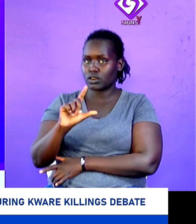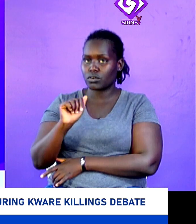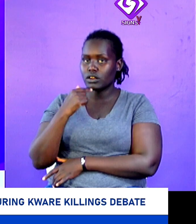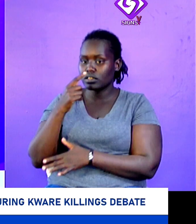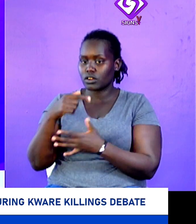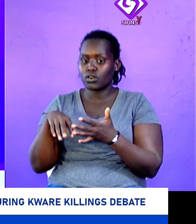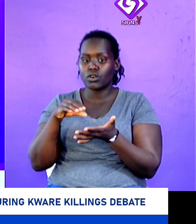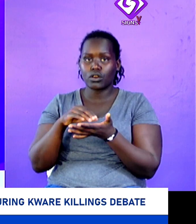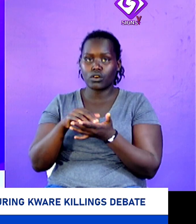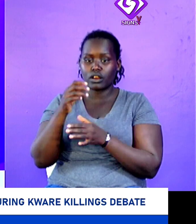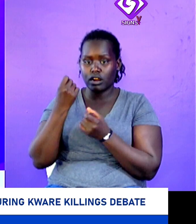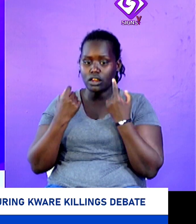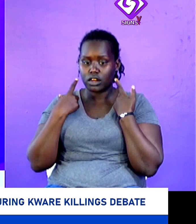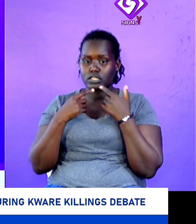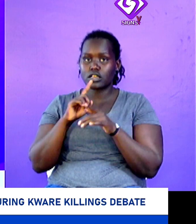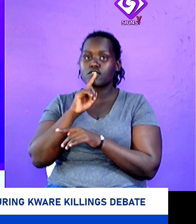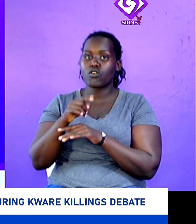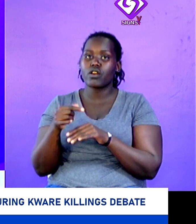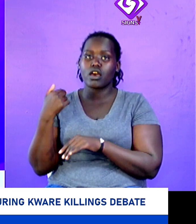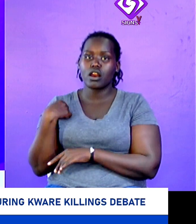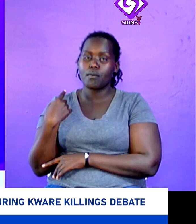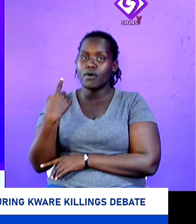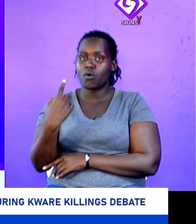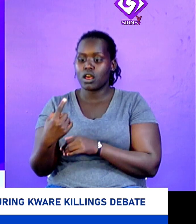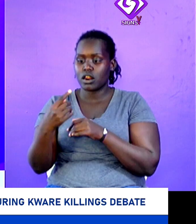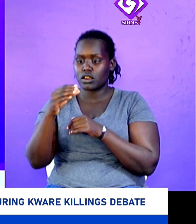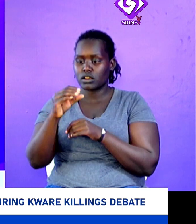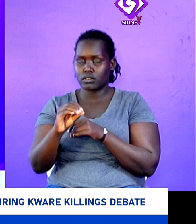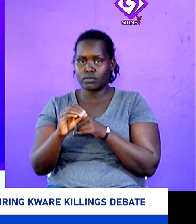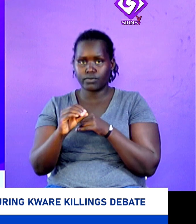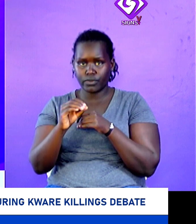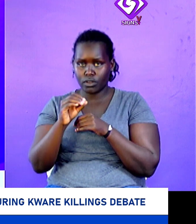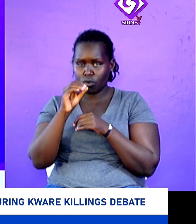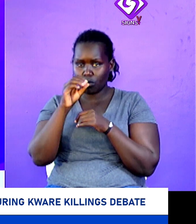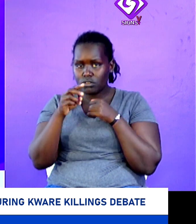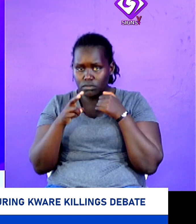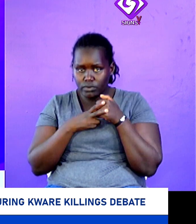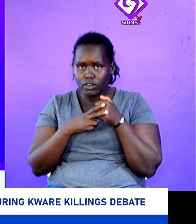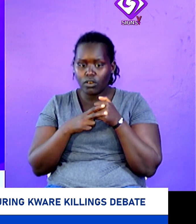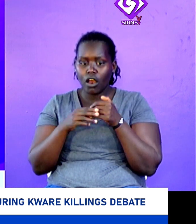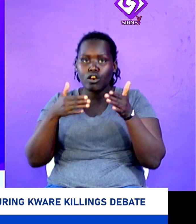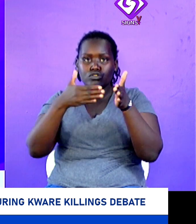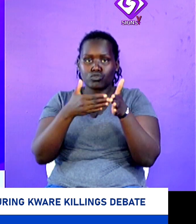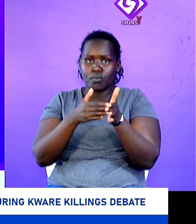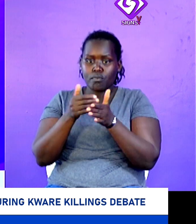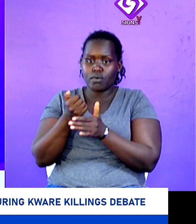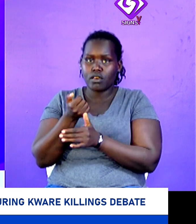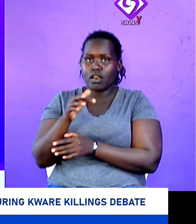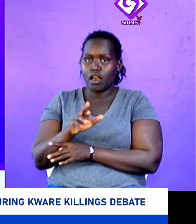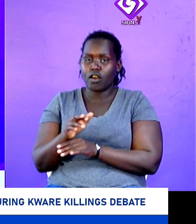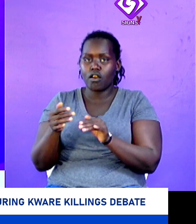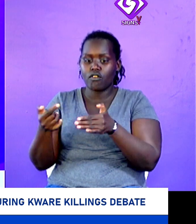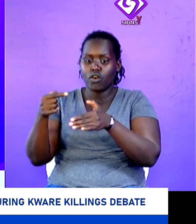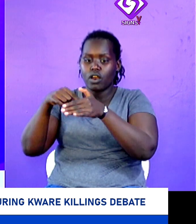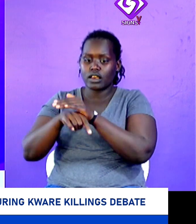contempt under Standing Order number 107, barring her from entering the precincts